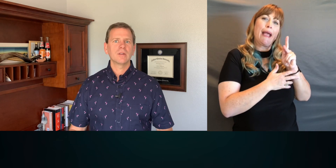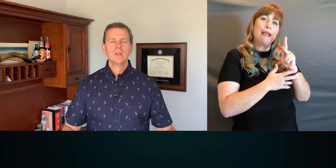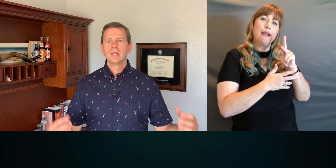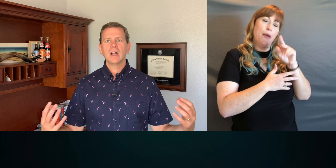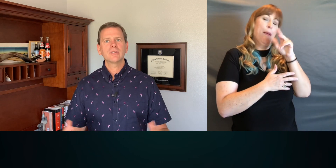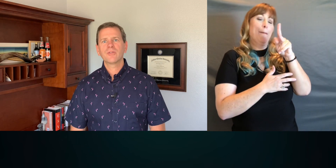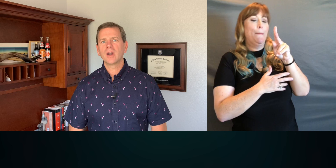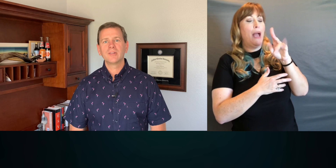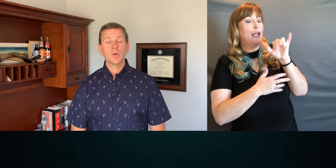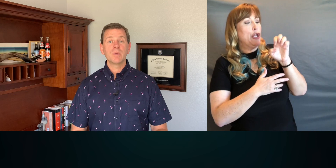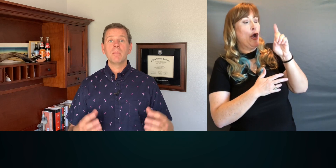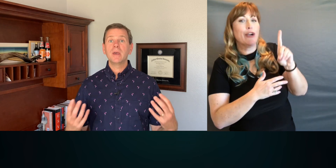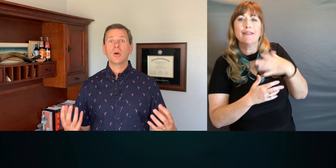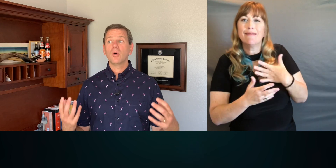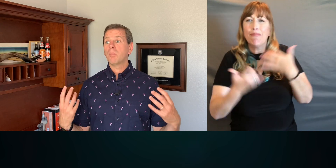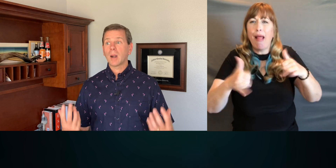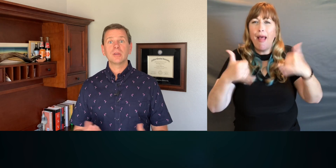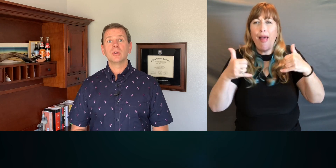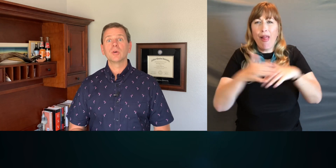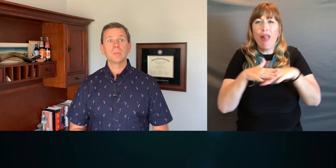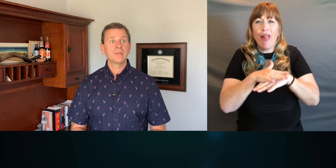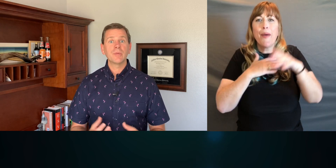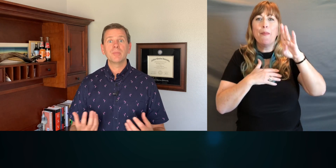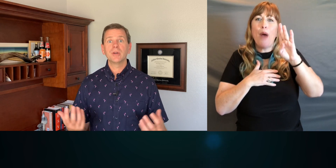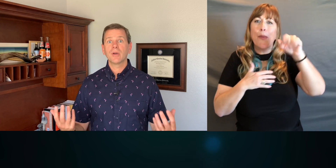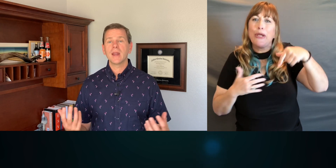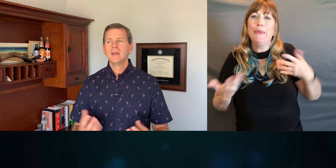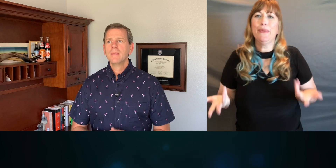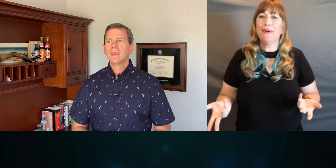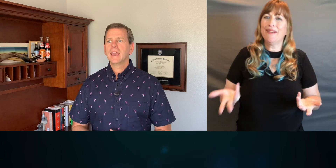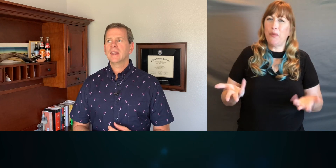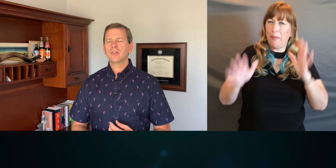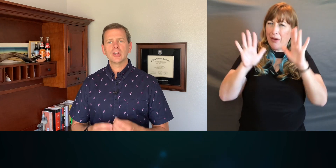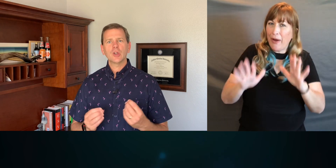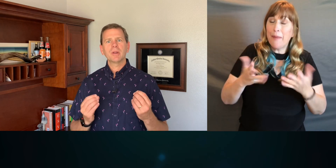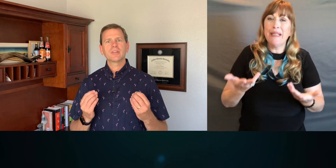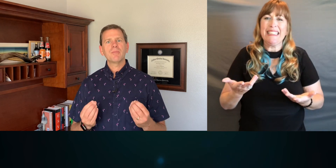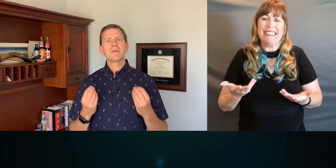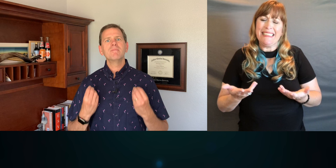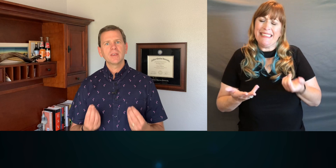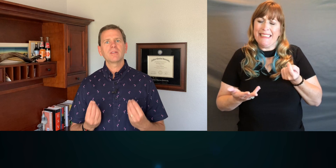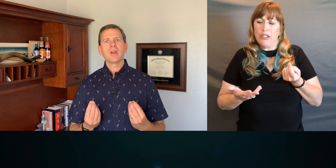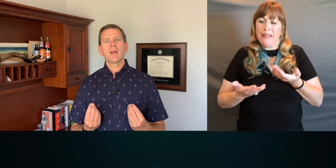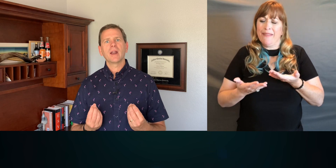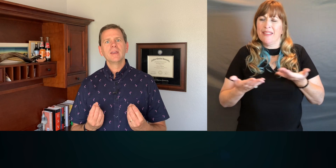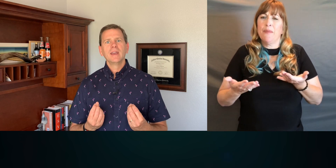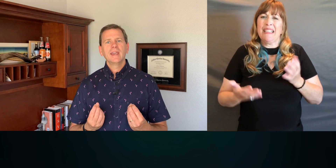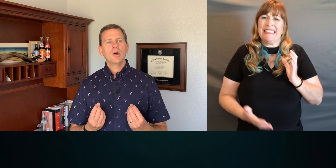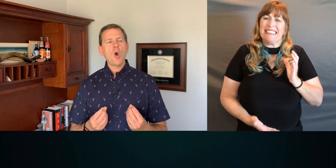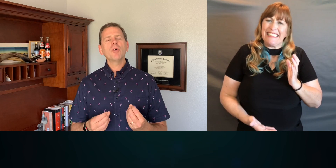things, and lots of friends. It would have been a big old barbecue. It would have been something pretty great. And there's a little bit of something missed there.